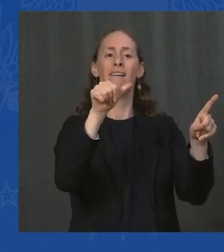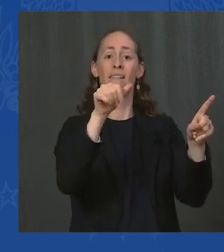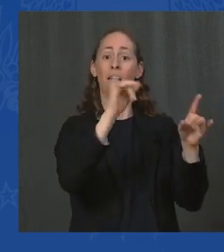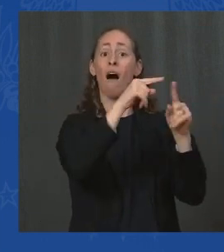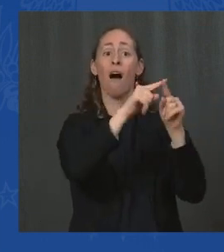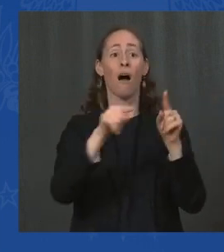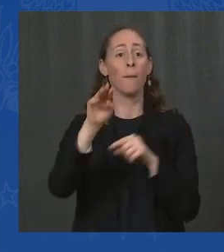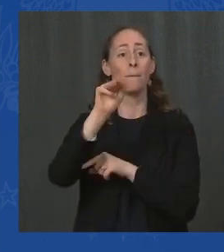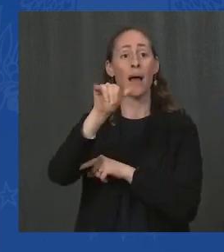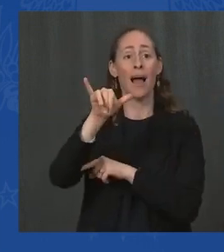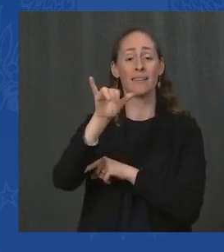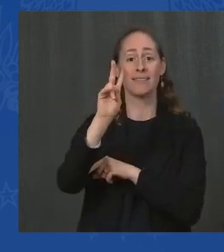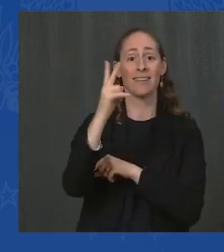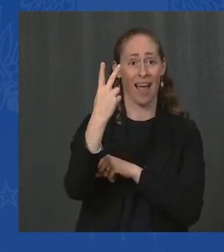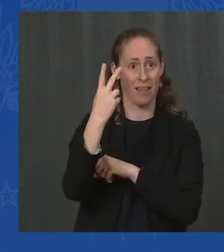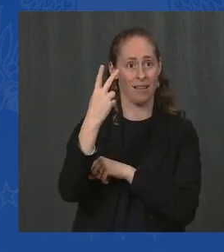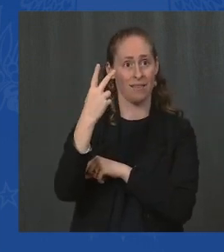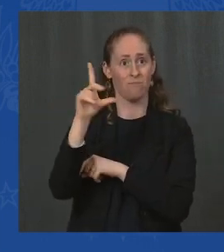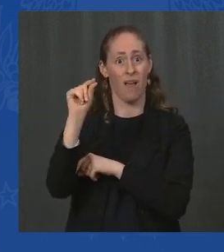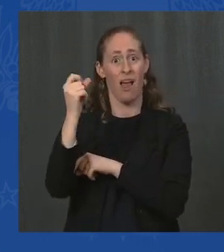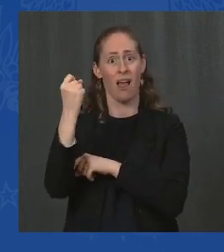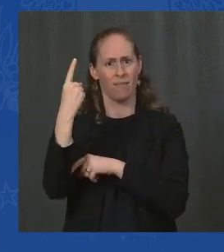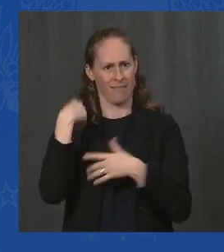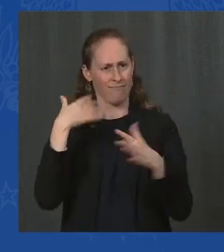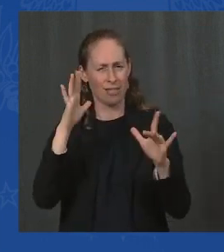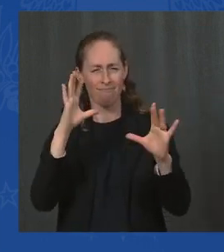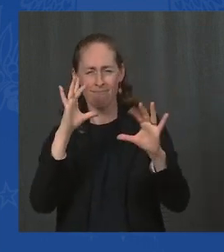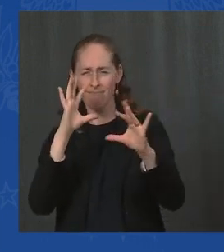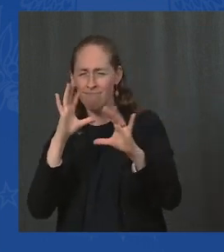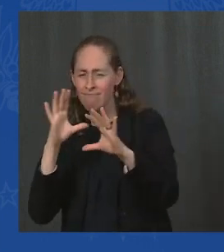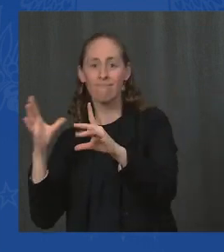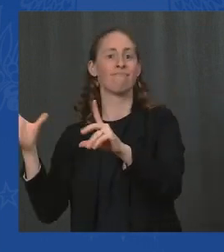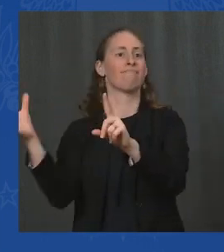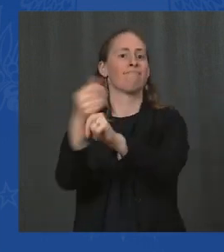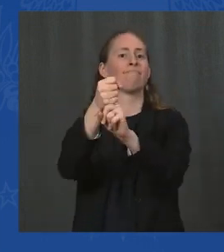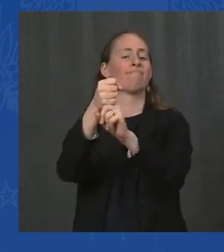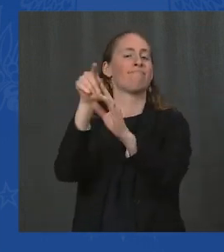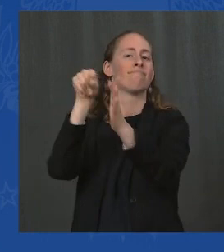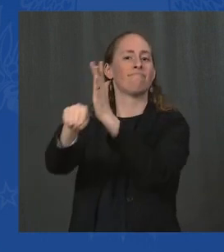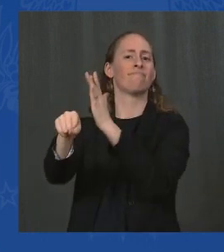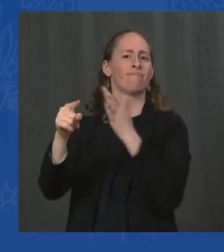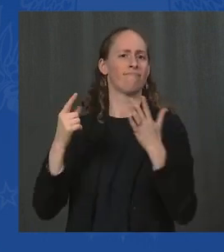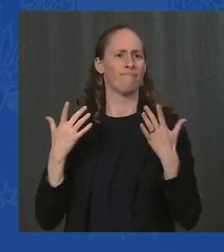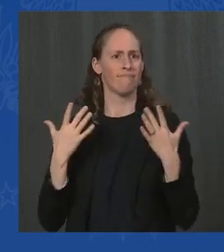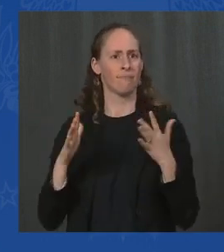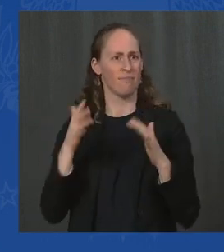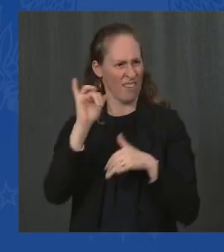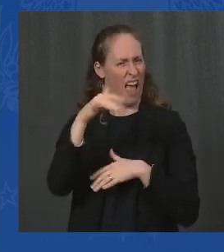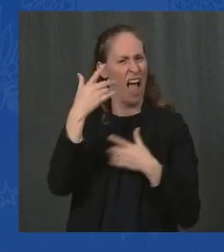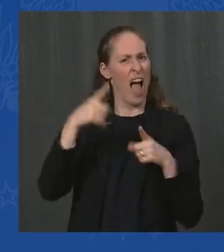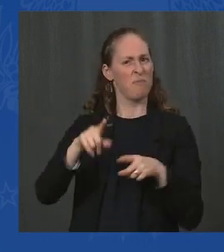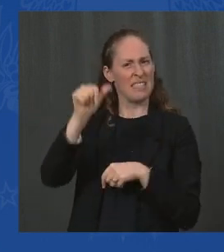2011, over a decade ago. Al-Qaeda was decimated.